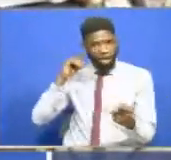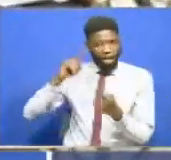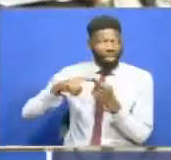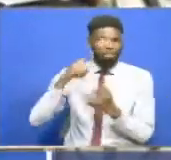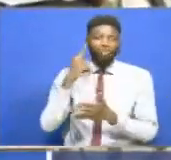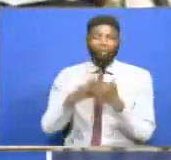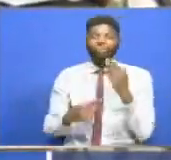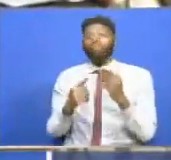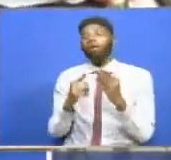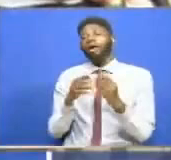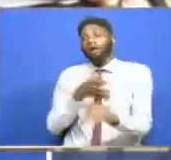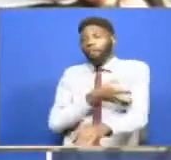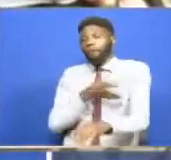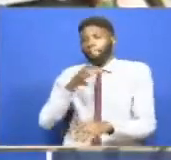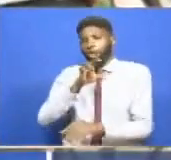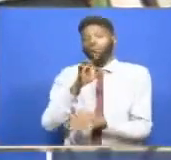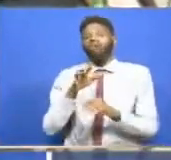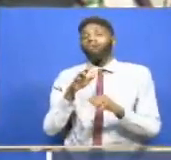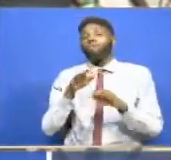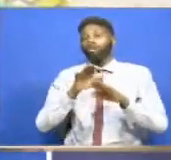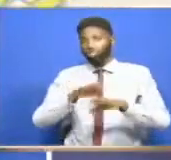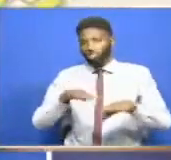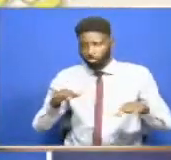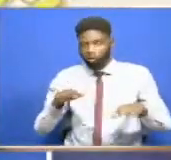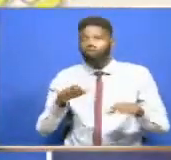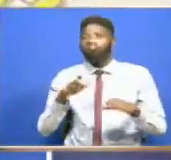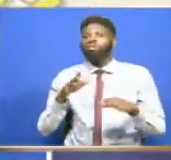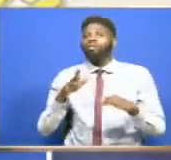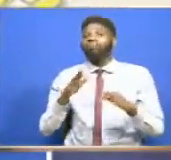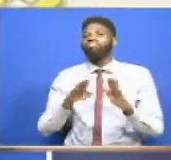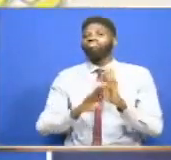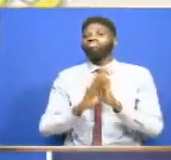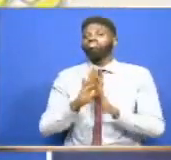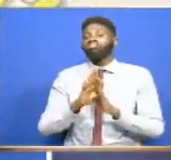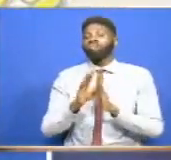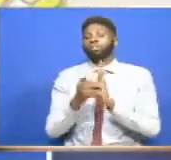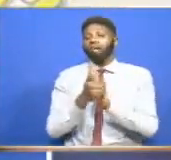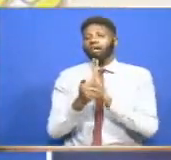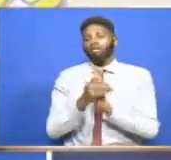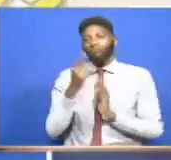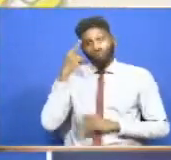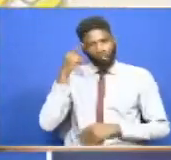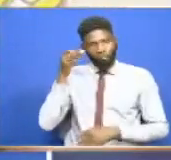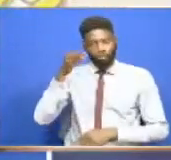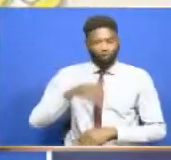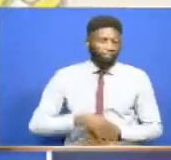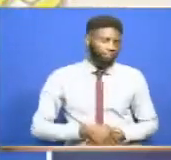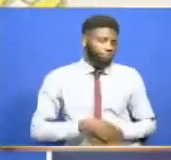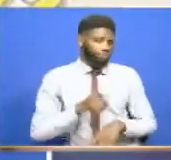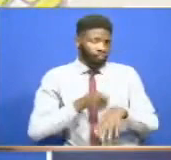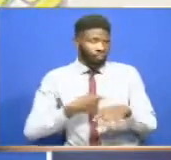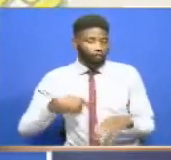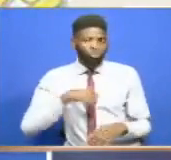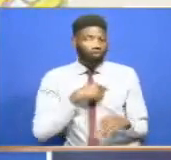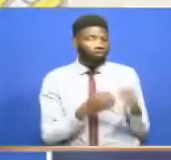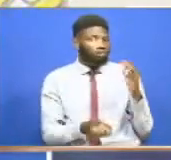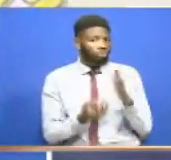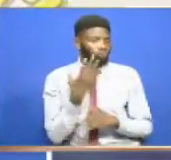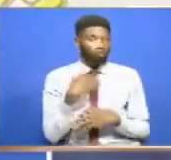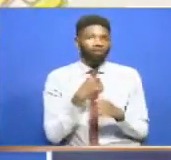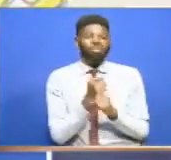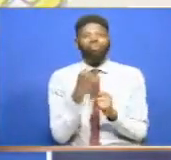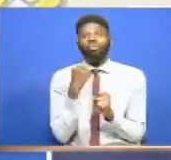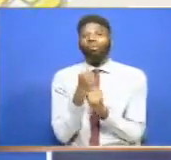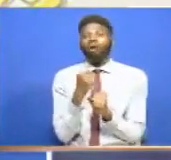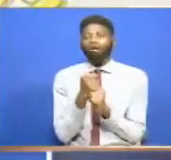empower them to develop talent from the nascent days. The more we create it and make it work, the more we make our